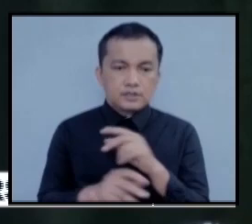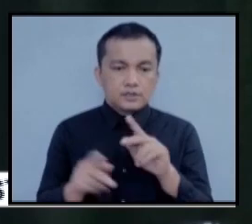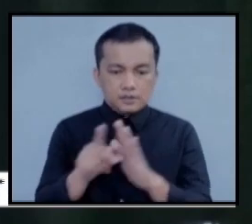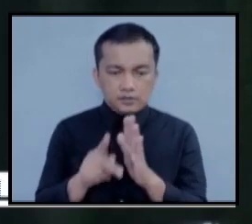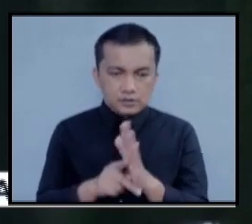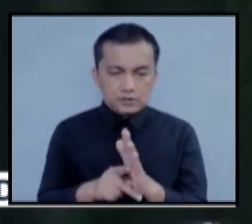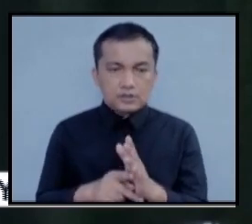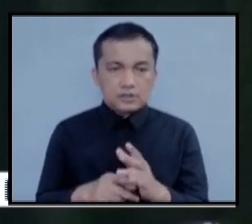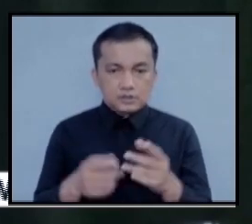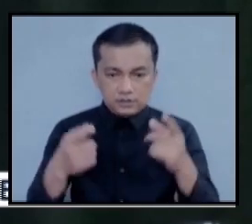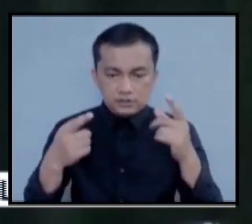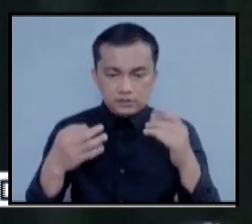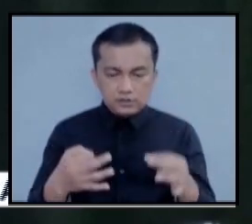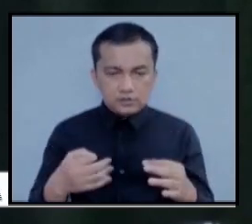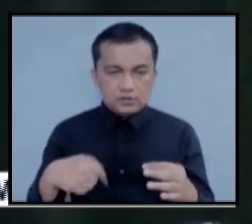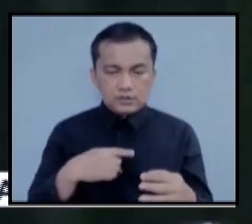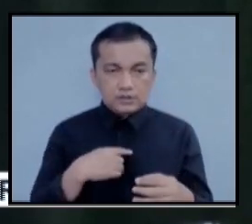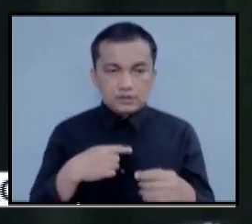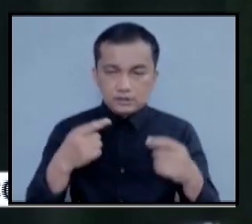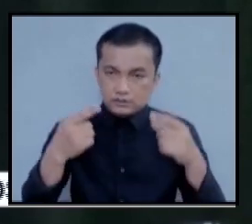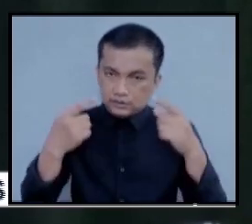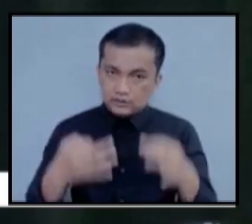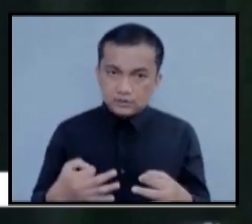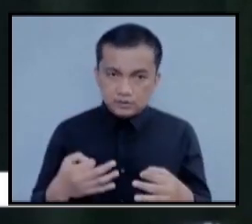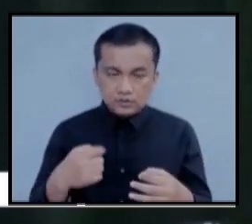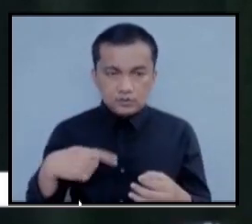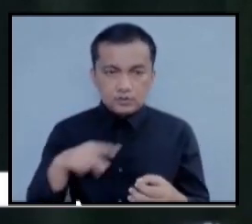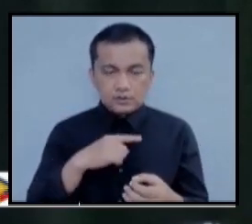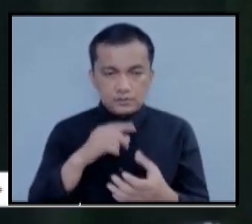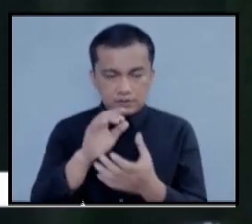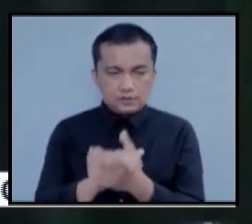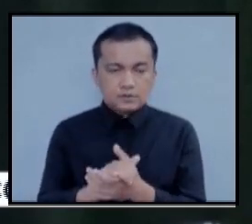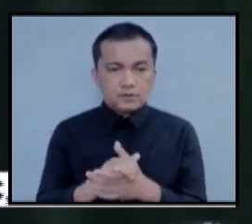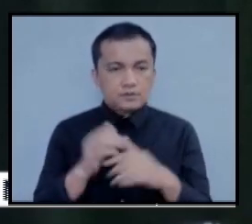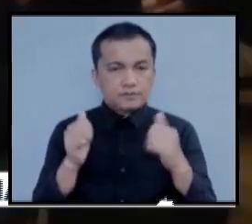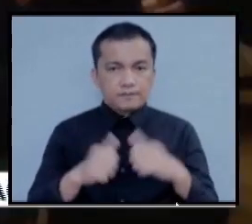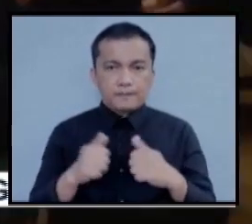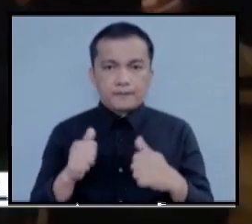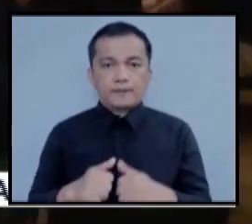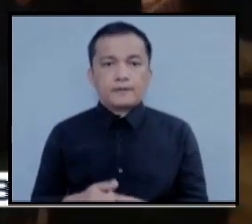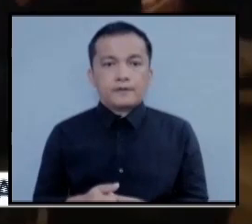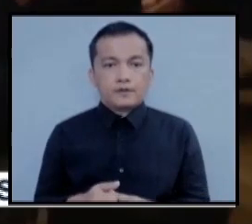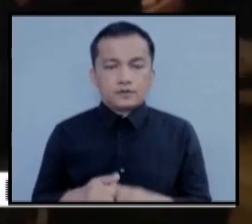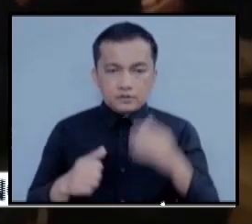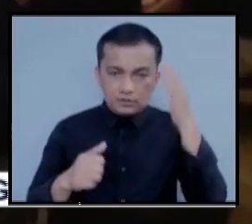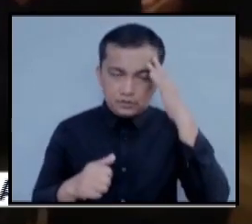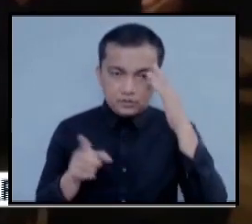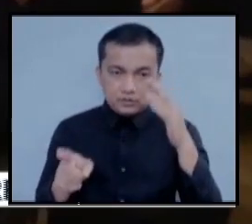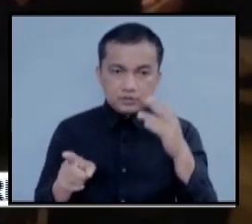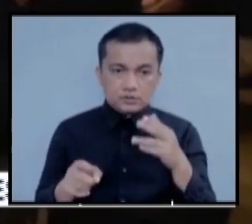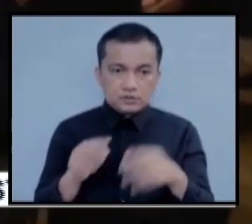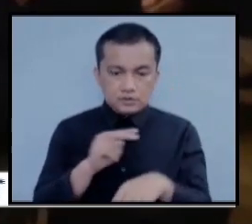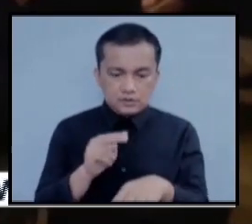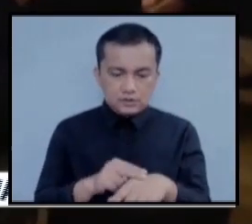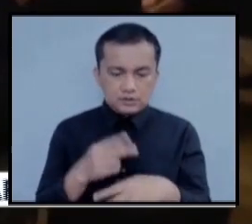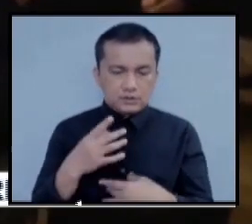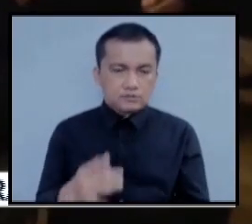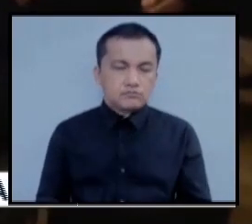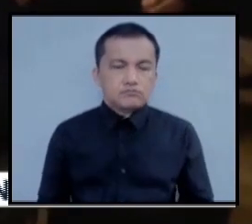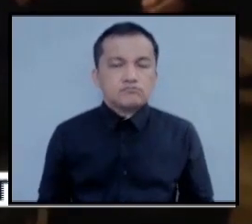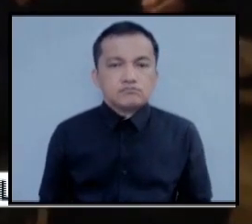because we believe and are convinced and know that it is in the national interest. So